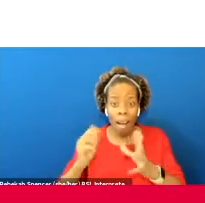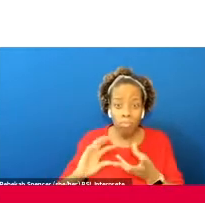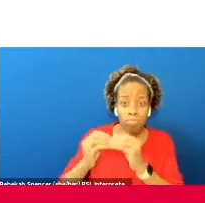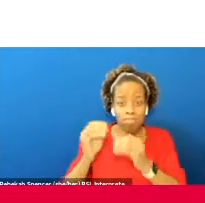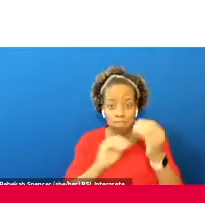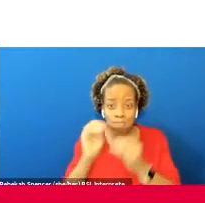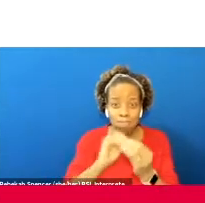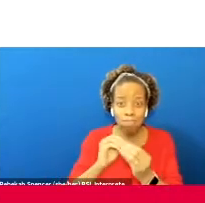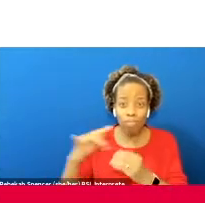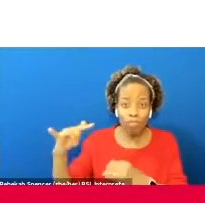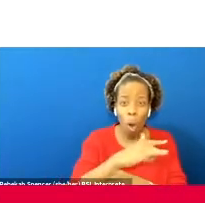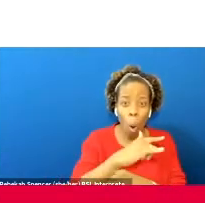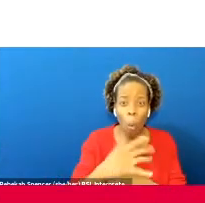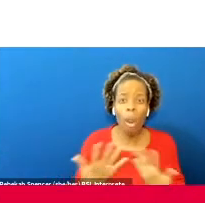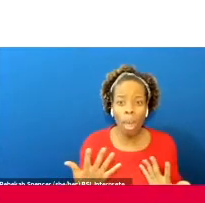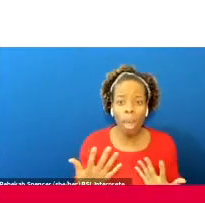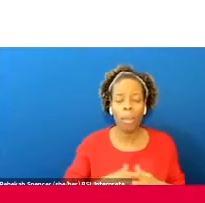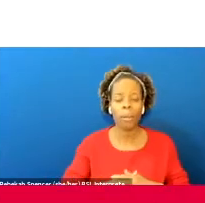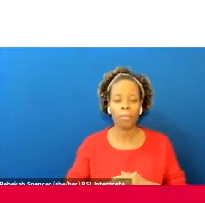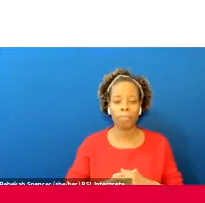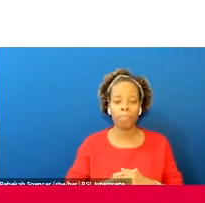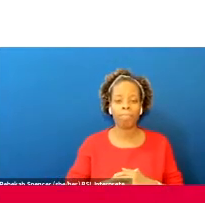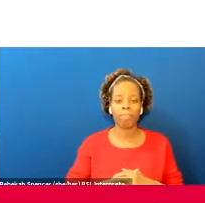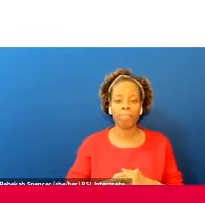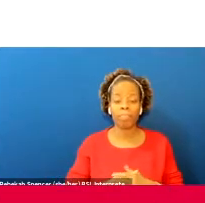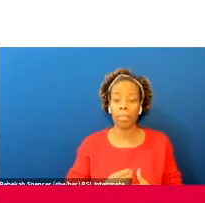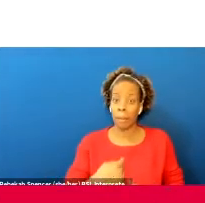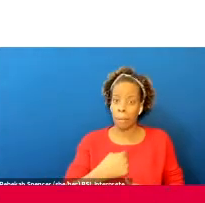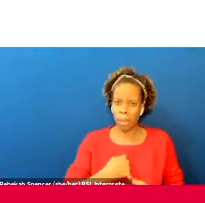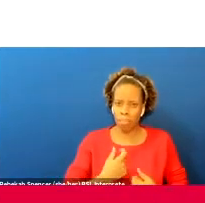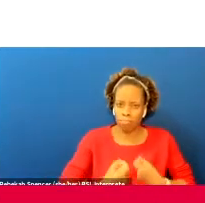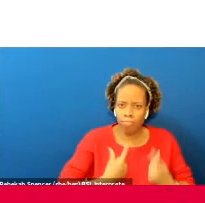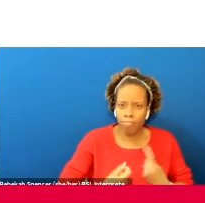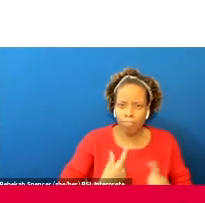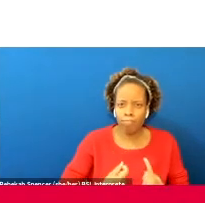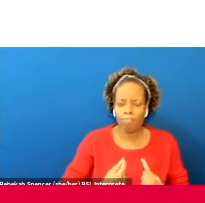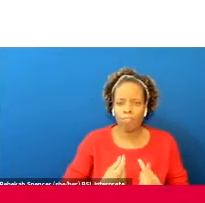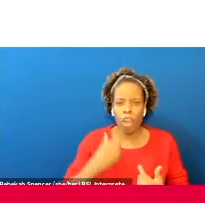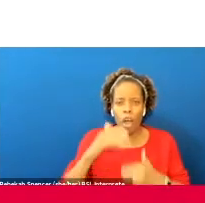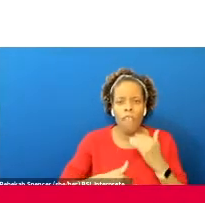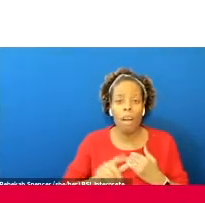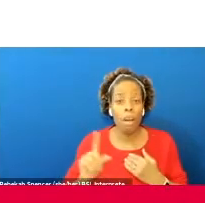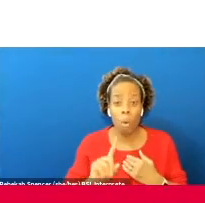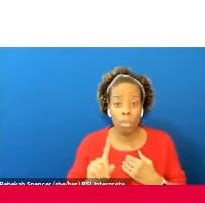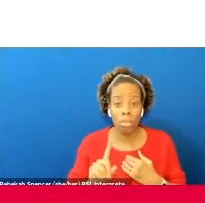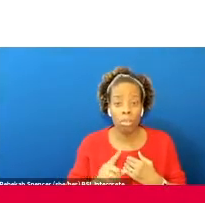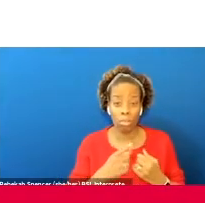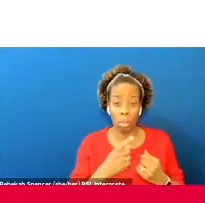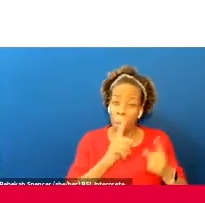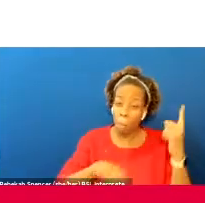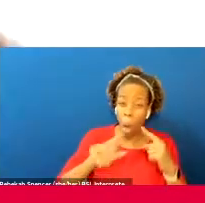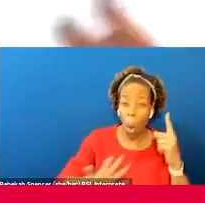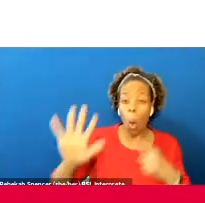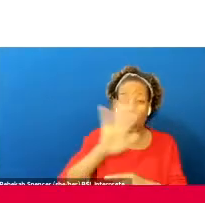all of this is, and, you know, kind of what really set me and Jensella off was that universities, most of them, have